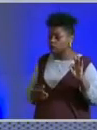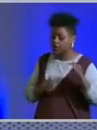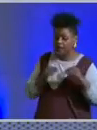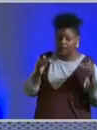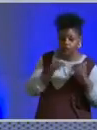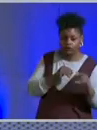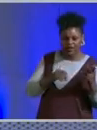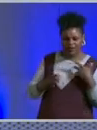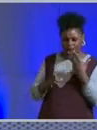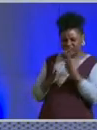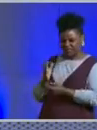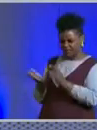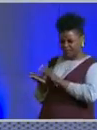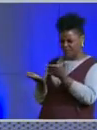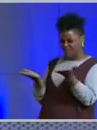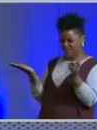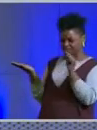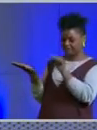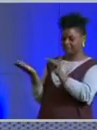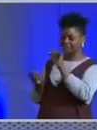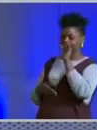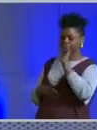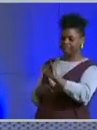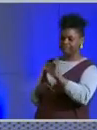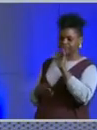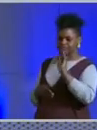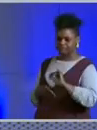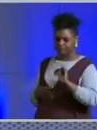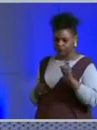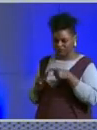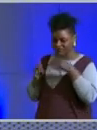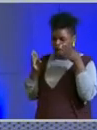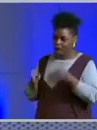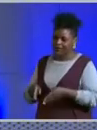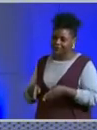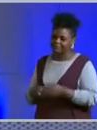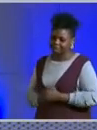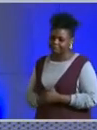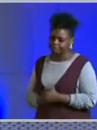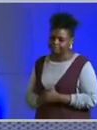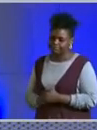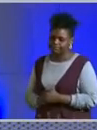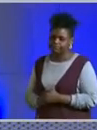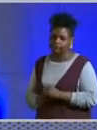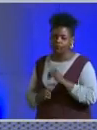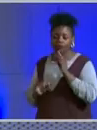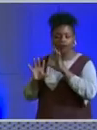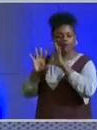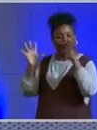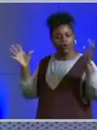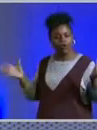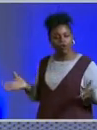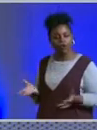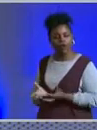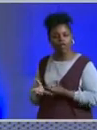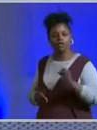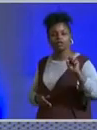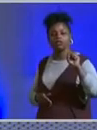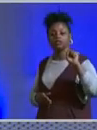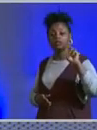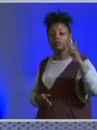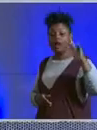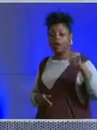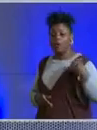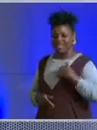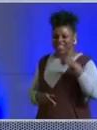not necessarily as focused on but need to be, because really we need the overall supply of housing in the district to